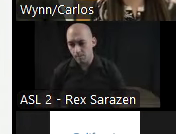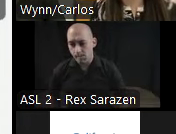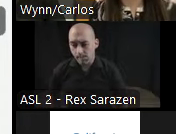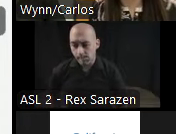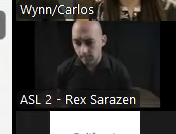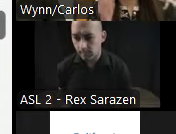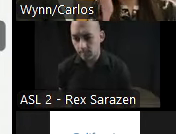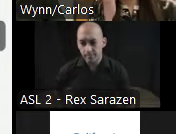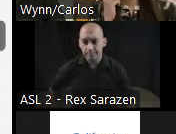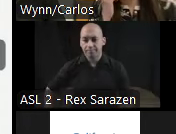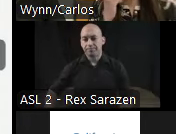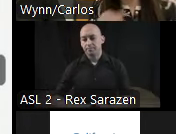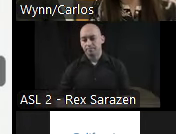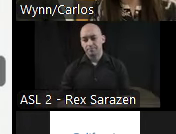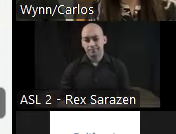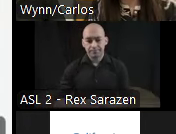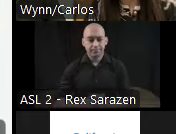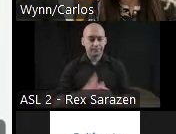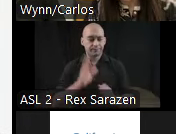results slide here.